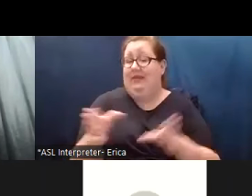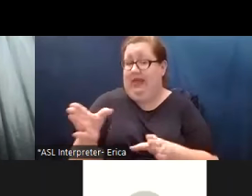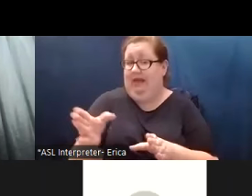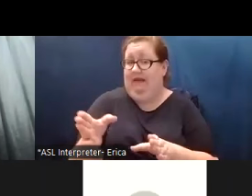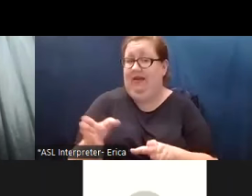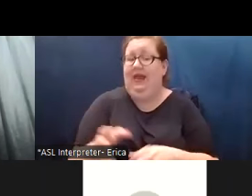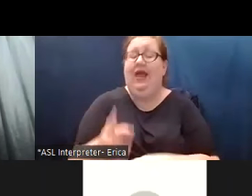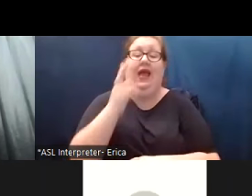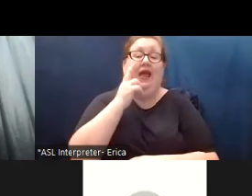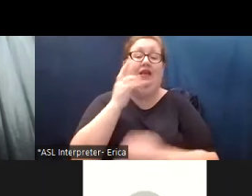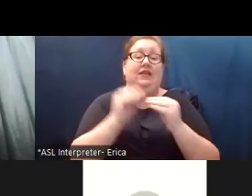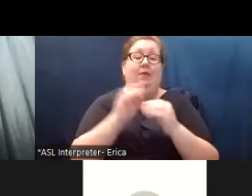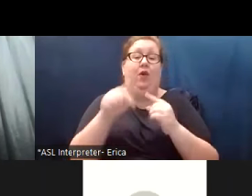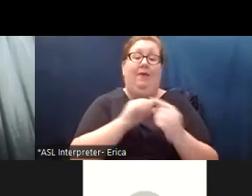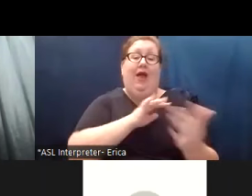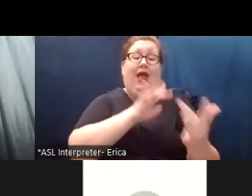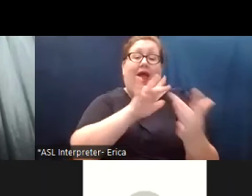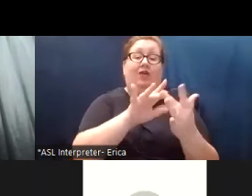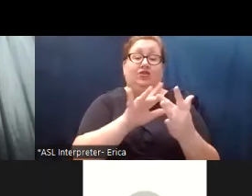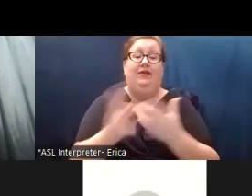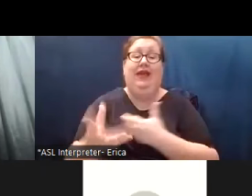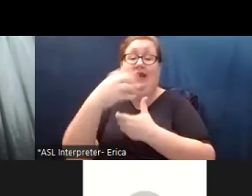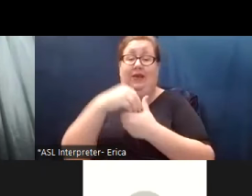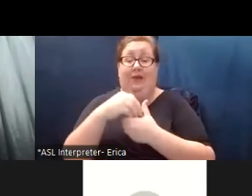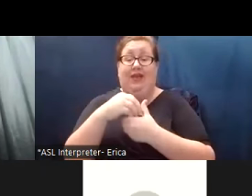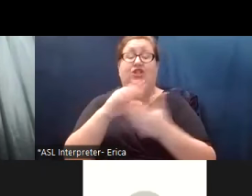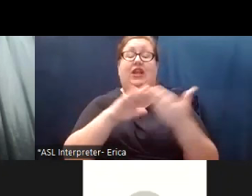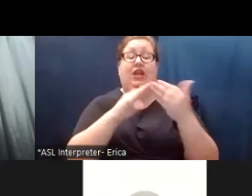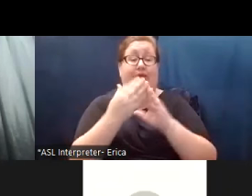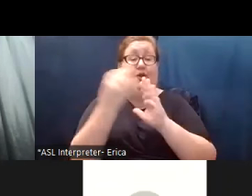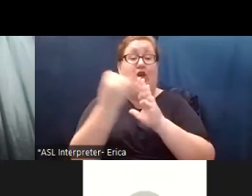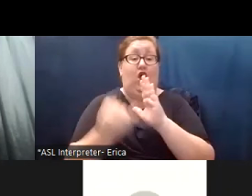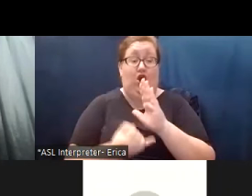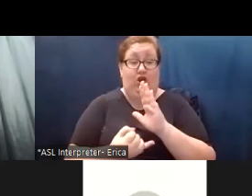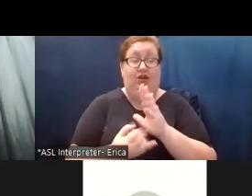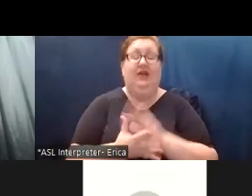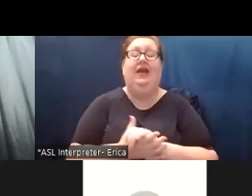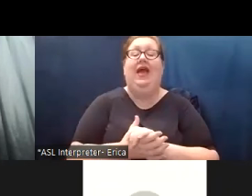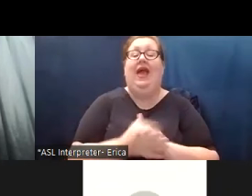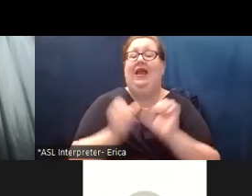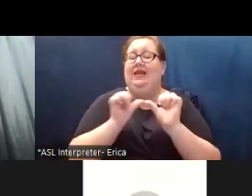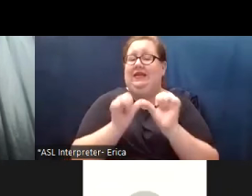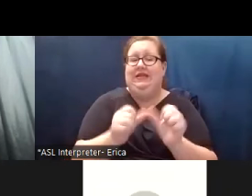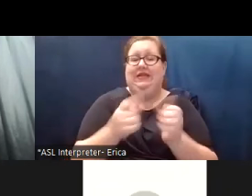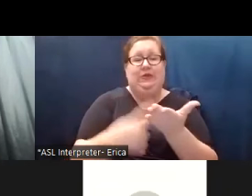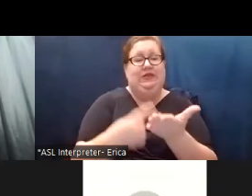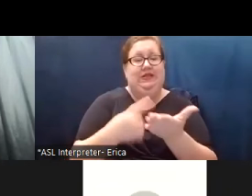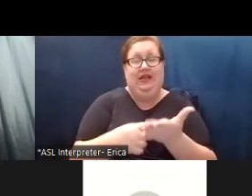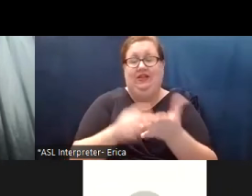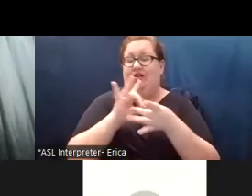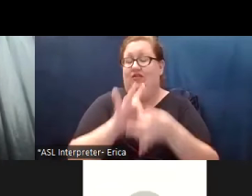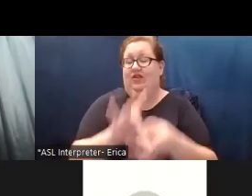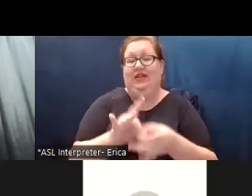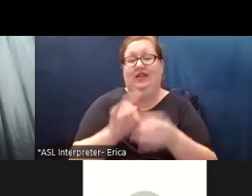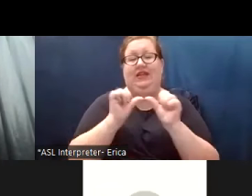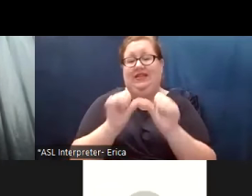our outreach and engagement and the community art stuff going on, as well as our continued discussions of Resilient New